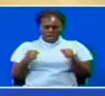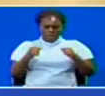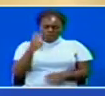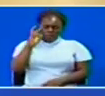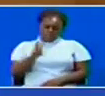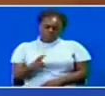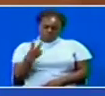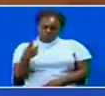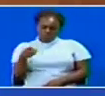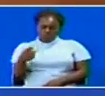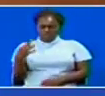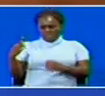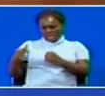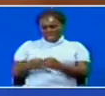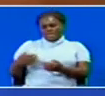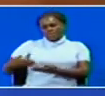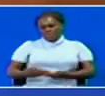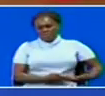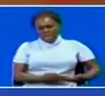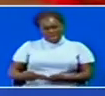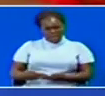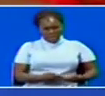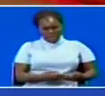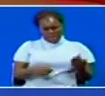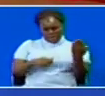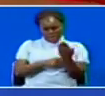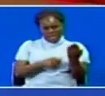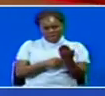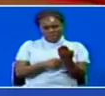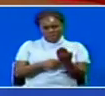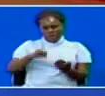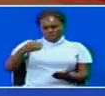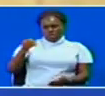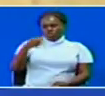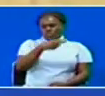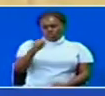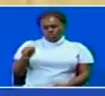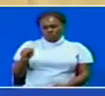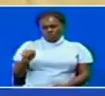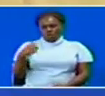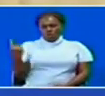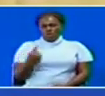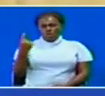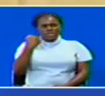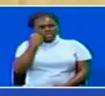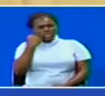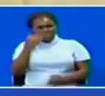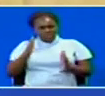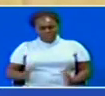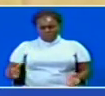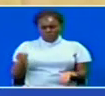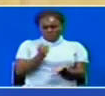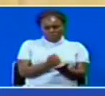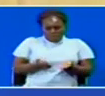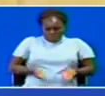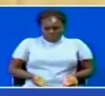her 2.8-kilogram baby, whom she has since named John Njenga. Irene is the only patient admitted at the